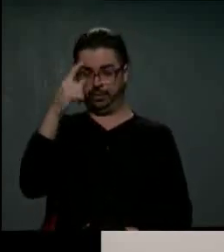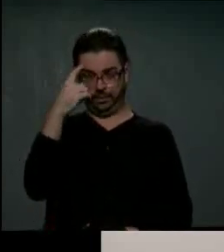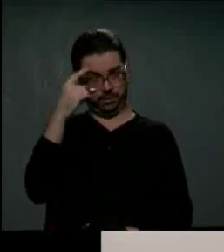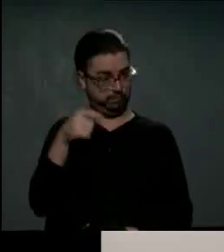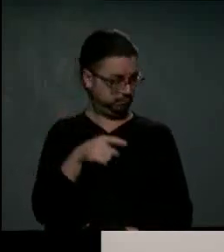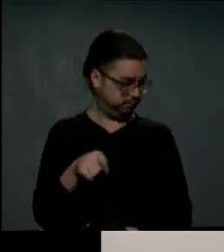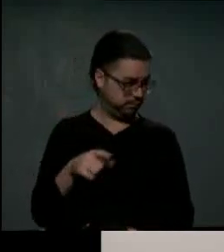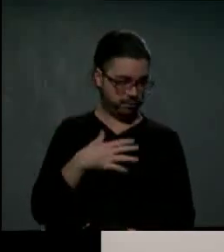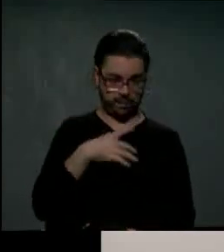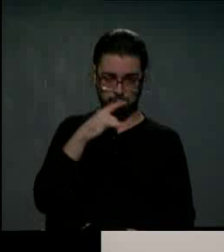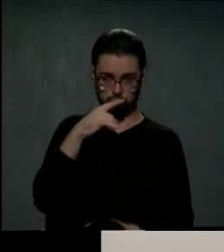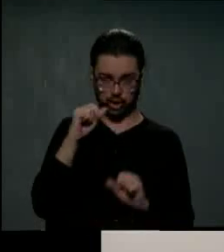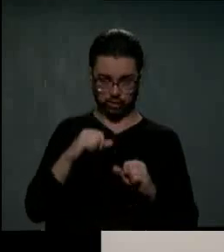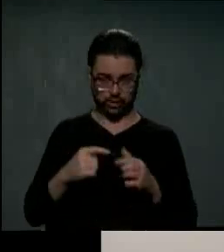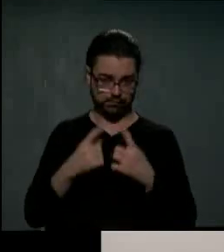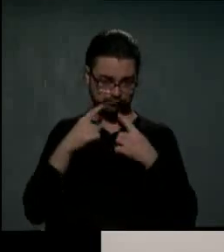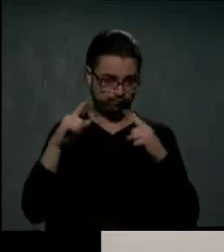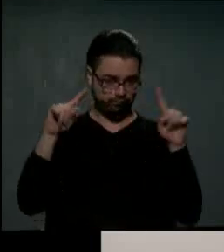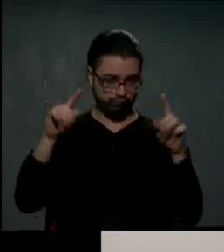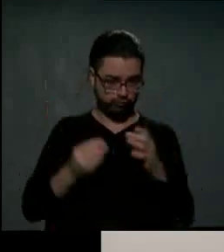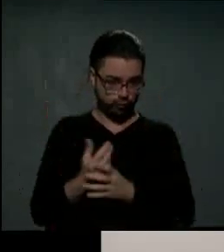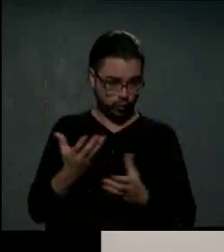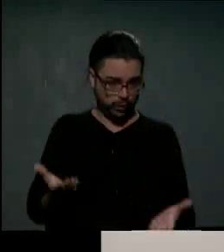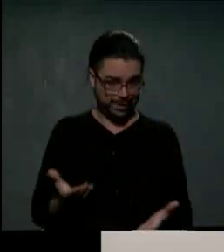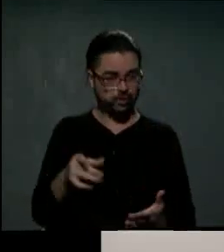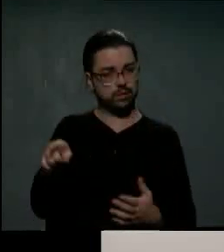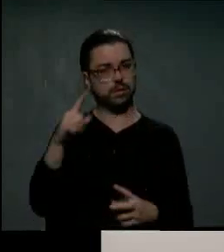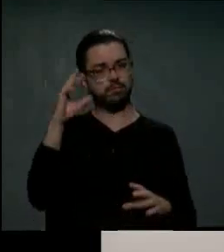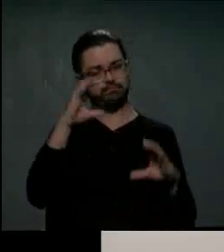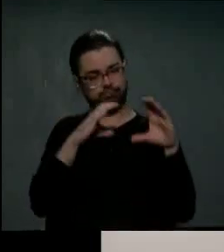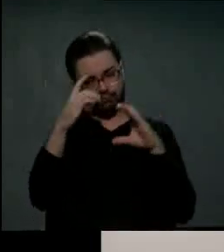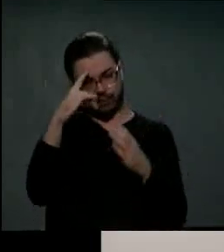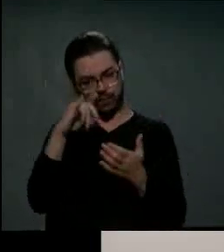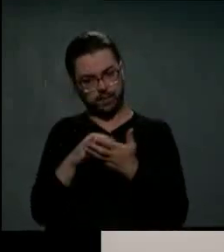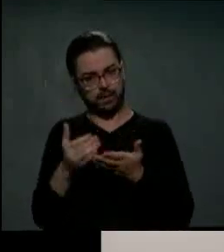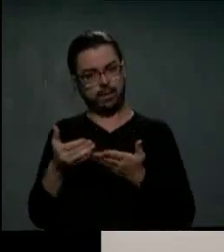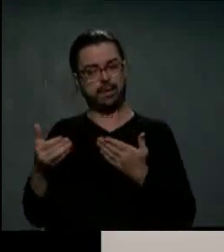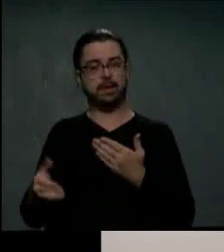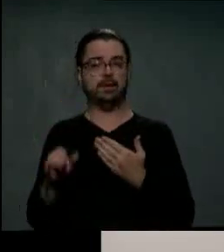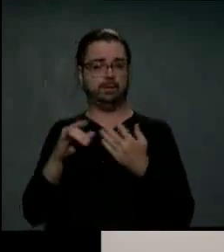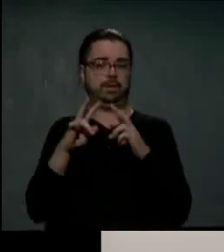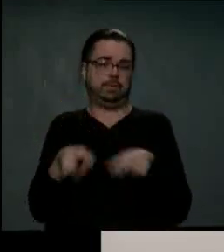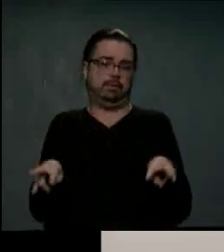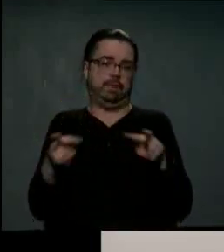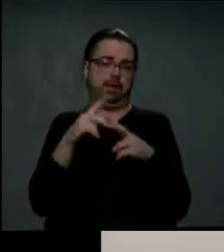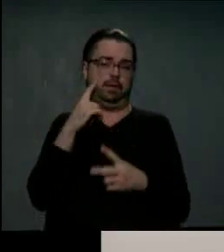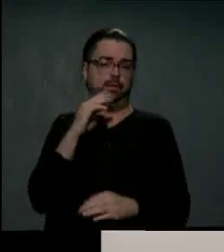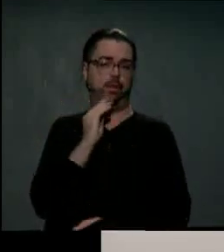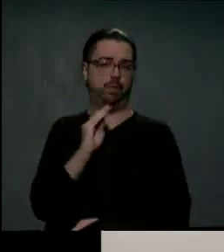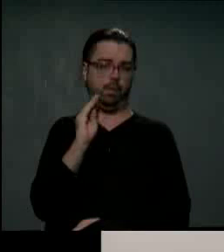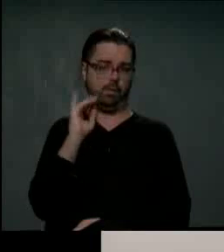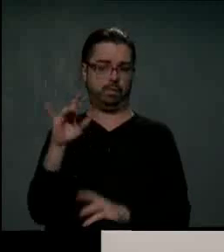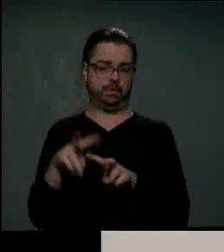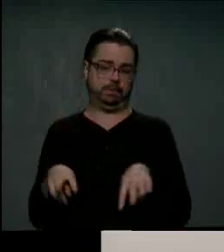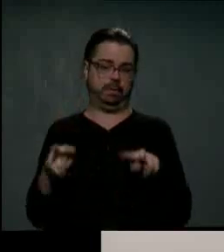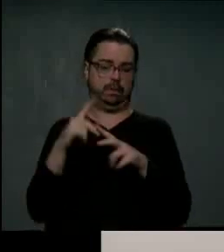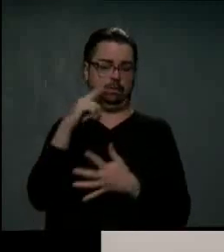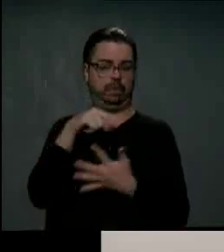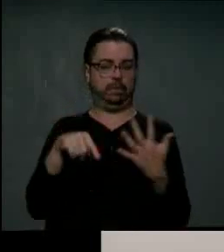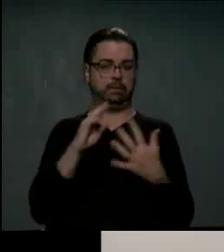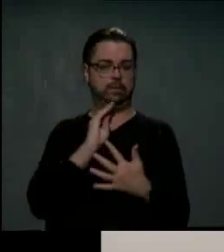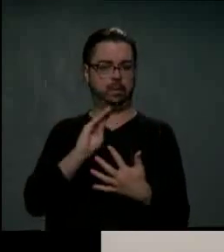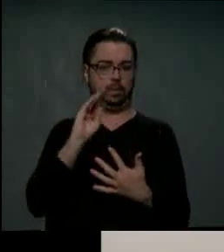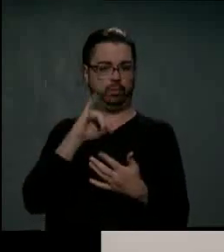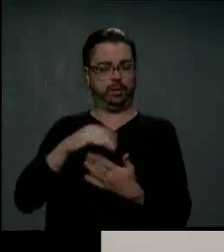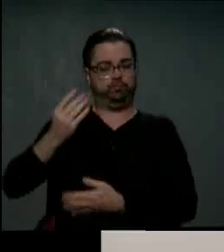place that my child can thrive? They're looking for those things. And that's the value of the home. That's the value of these homes. And that's the